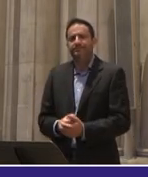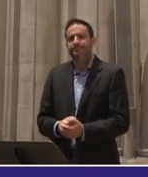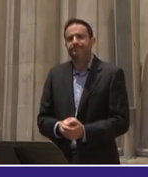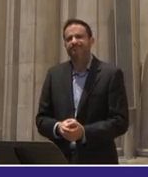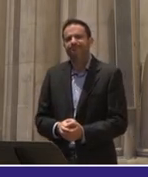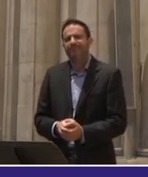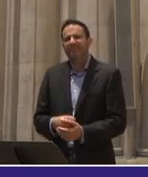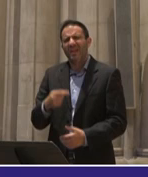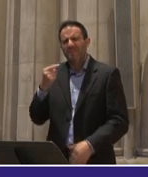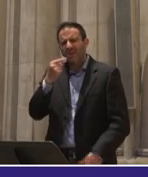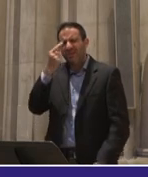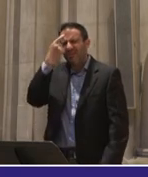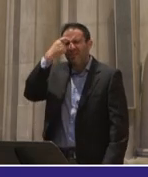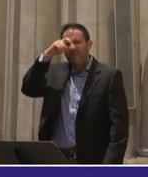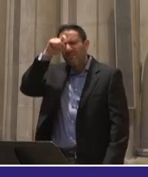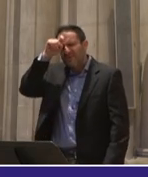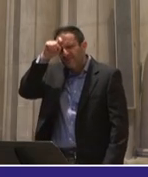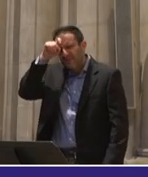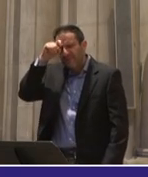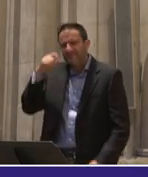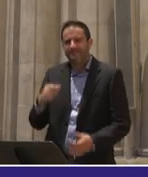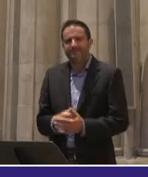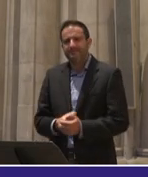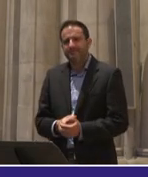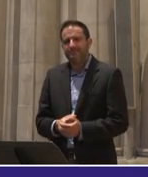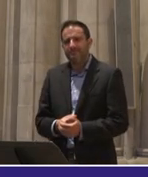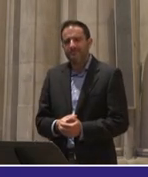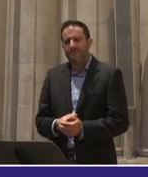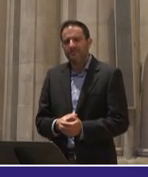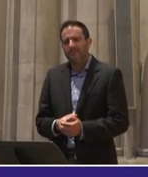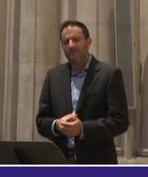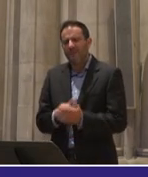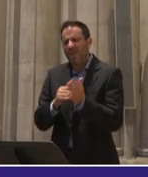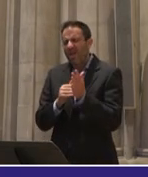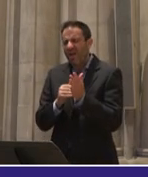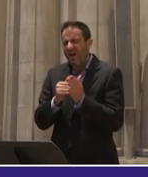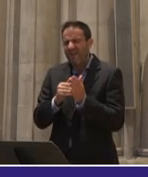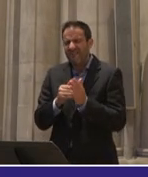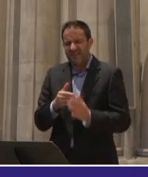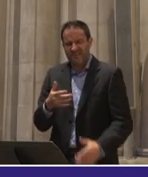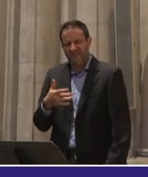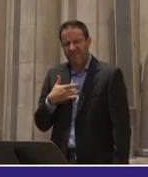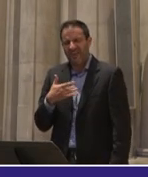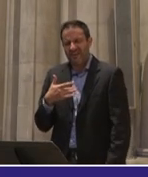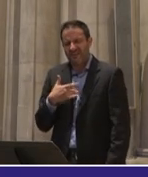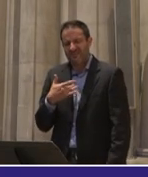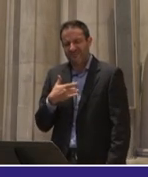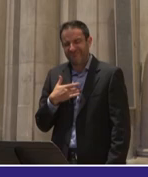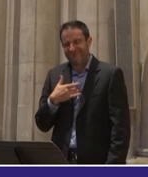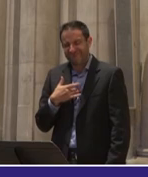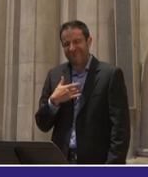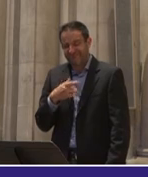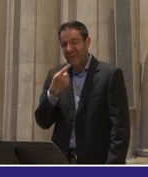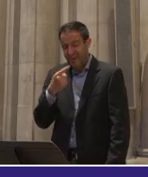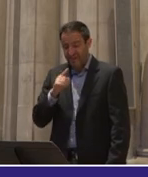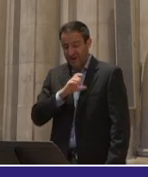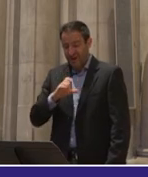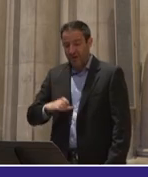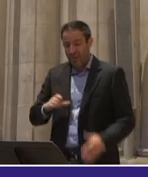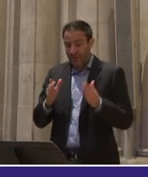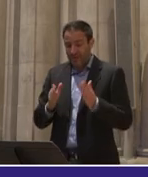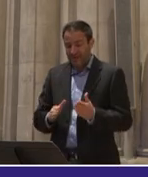But there's a mystery involved, because more often than not, it feels to Christians, it certainly feels to